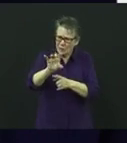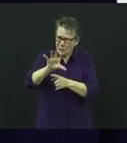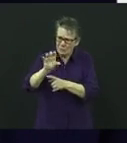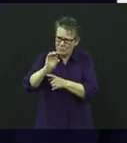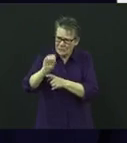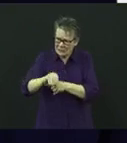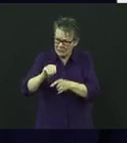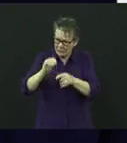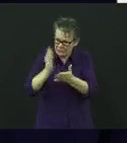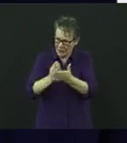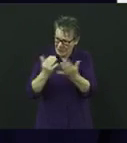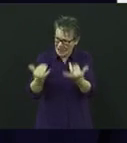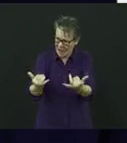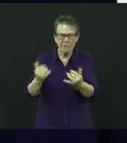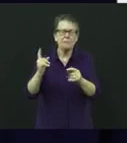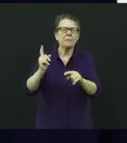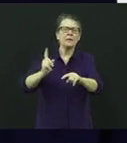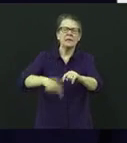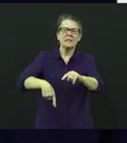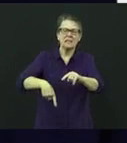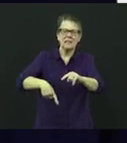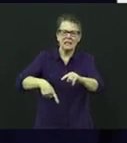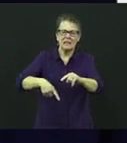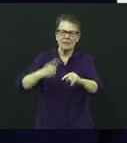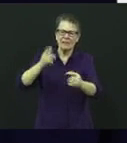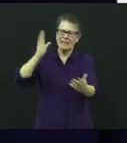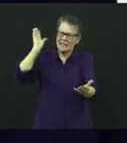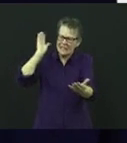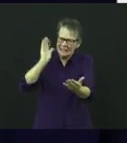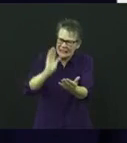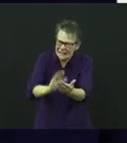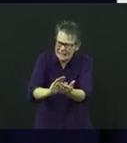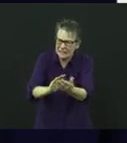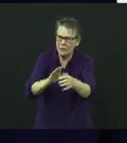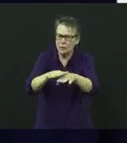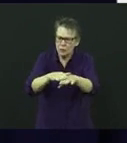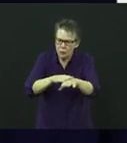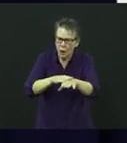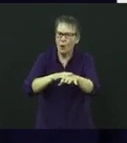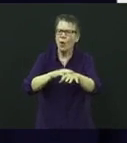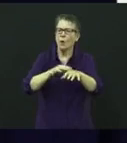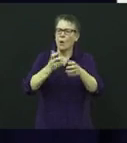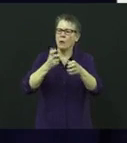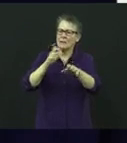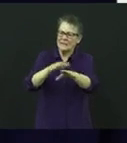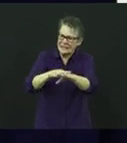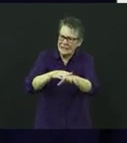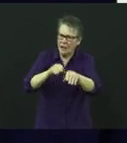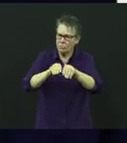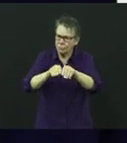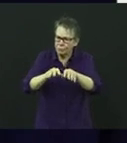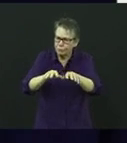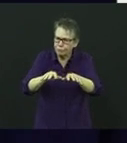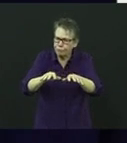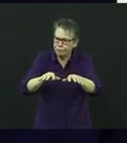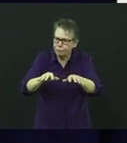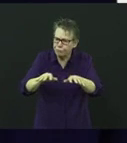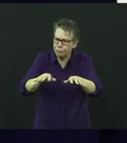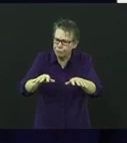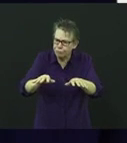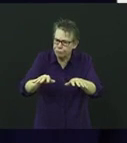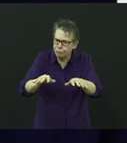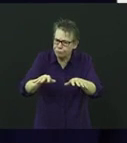the U.S., we are seeing a significant amount of cases under the age of 65. About 35% of our